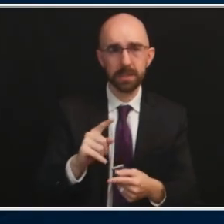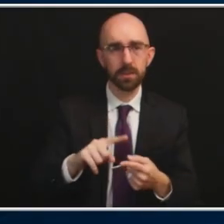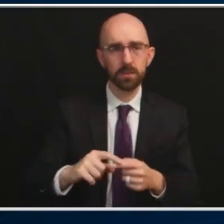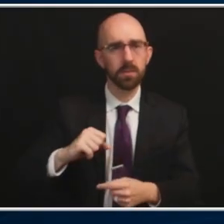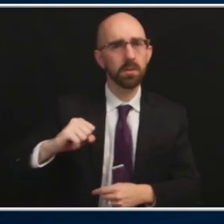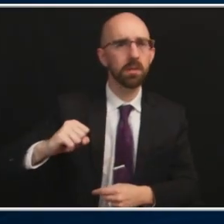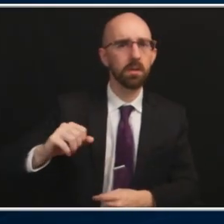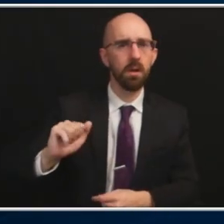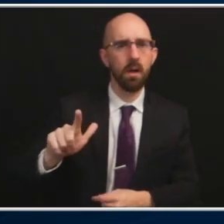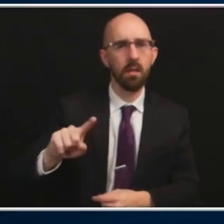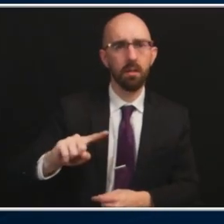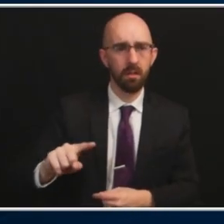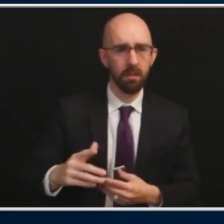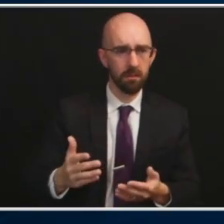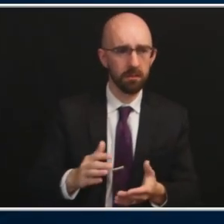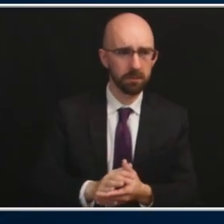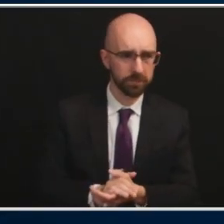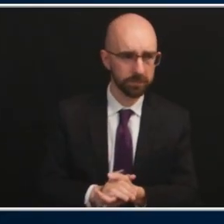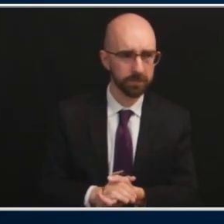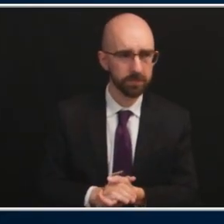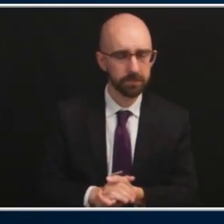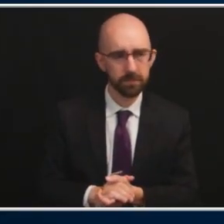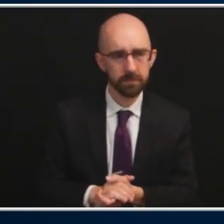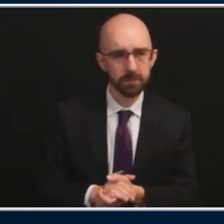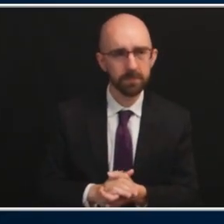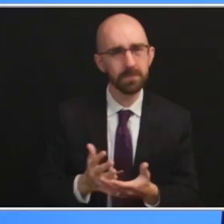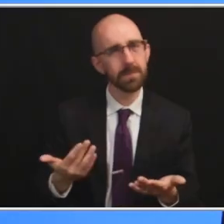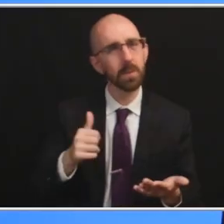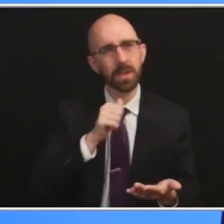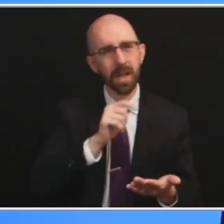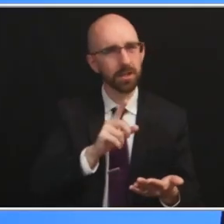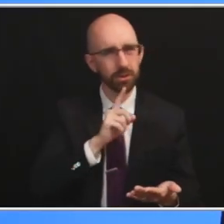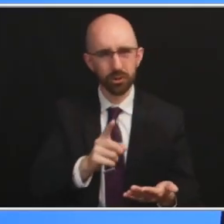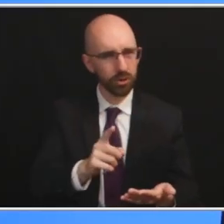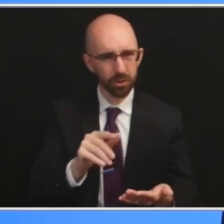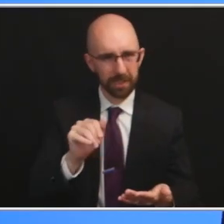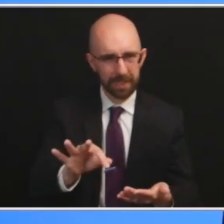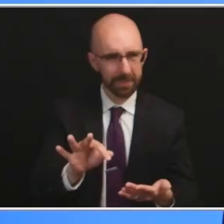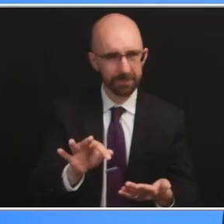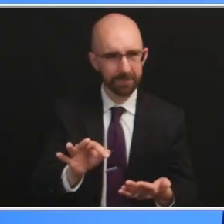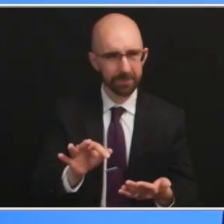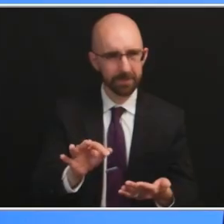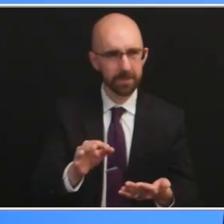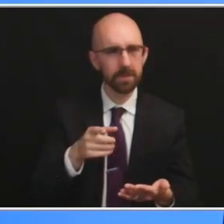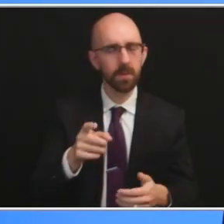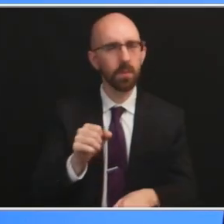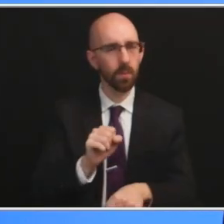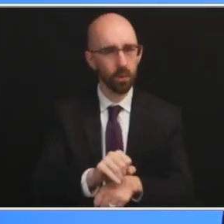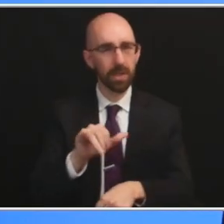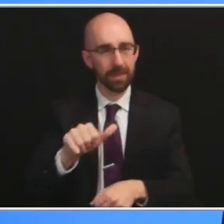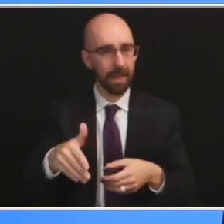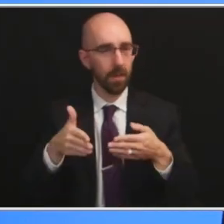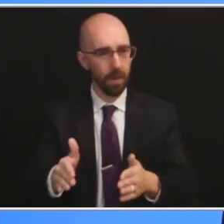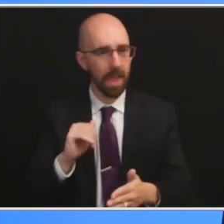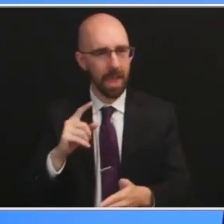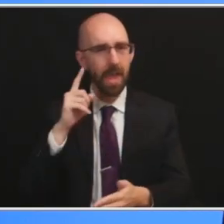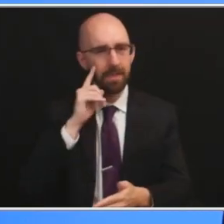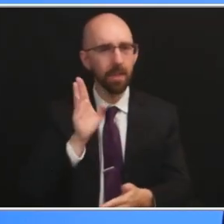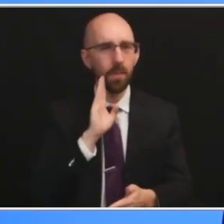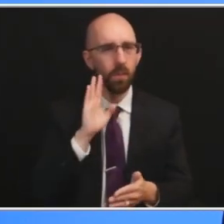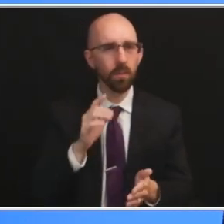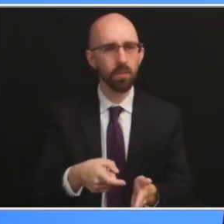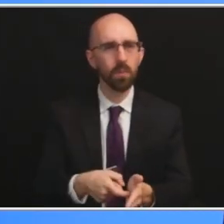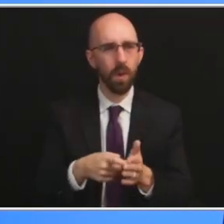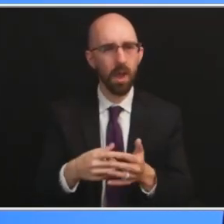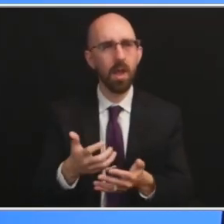Alzheimer's? Well, we're not sure whether if it works that way. I think that's going to require a lot